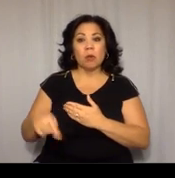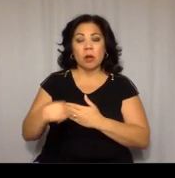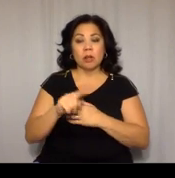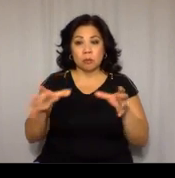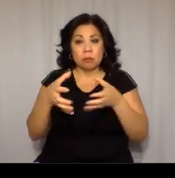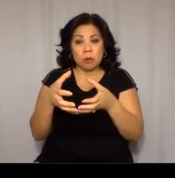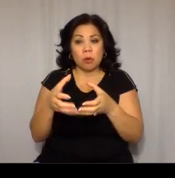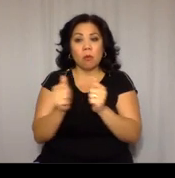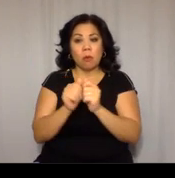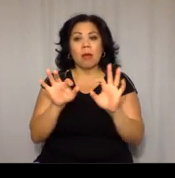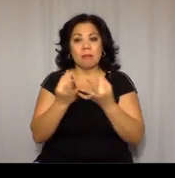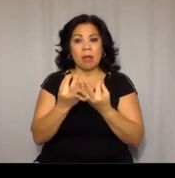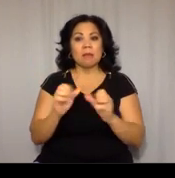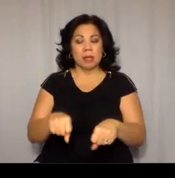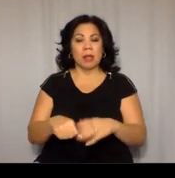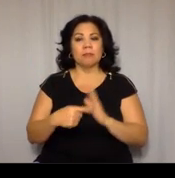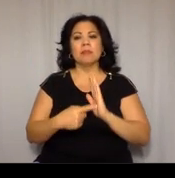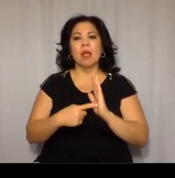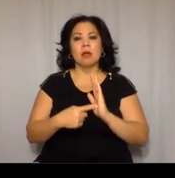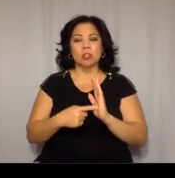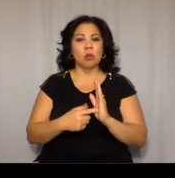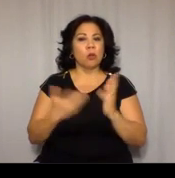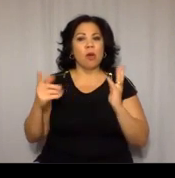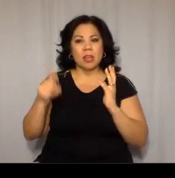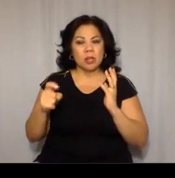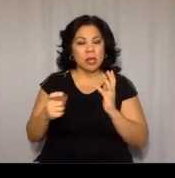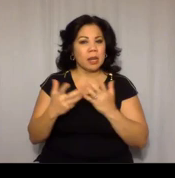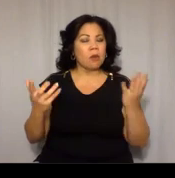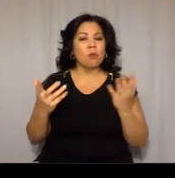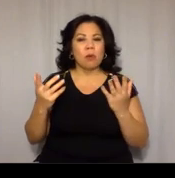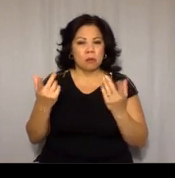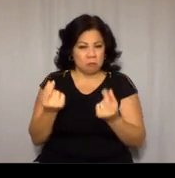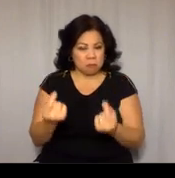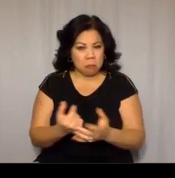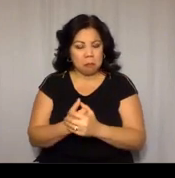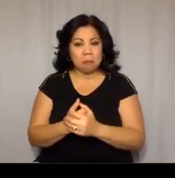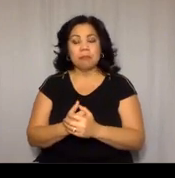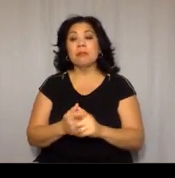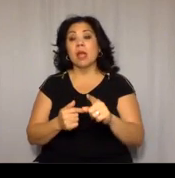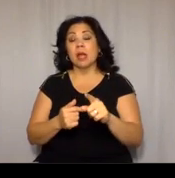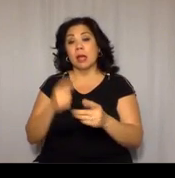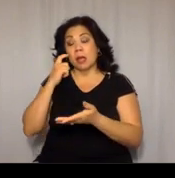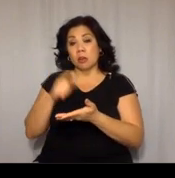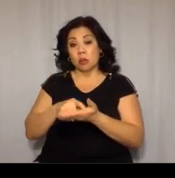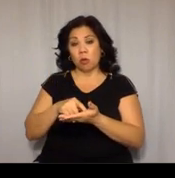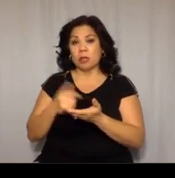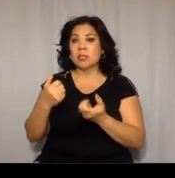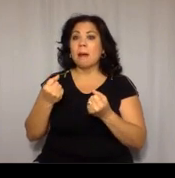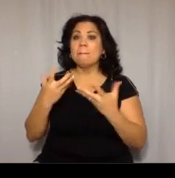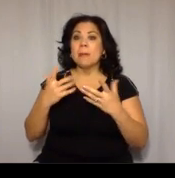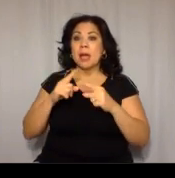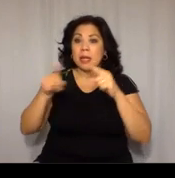together. So let me walk you through what the steps are and what the materials are. And by the way, you do notice that we've got lots of